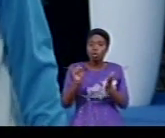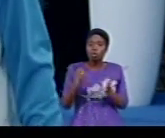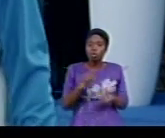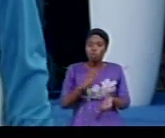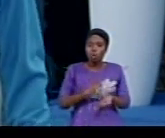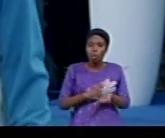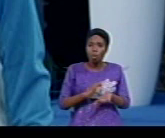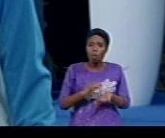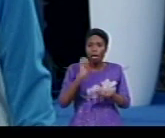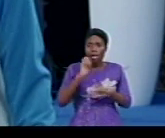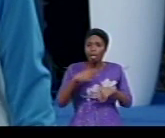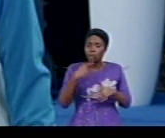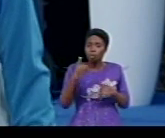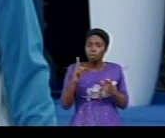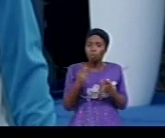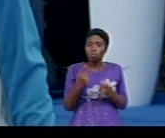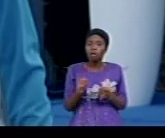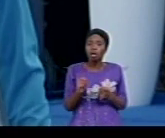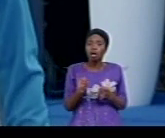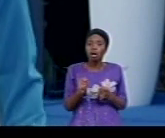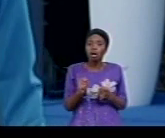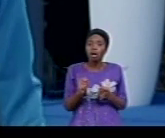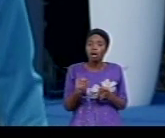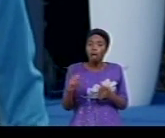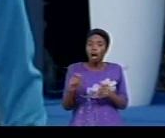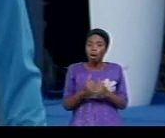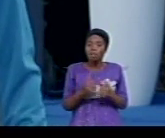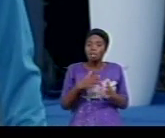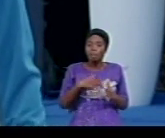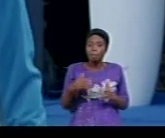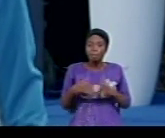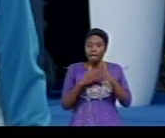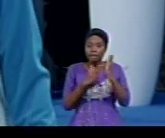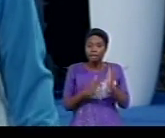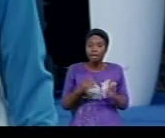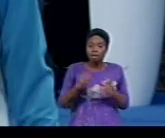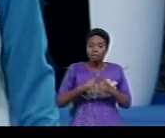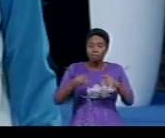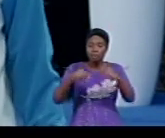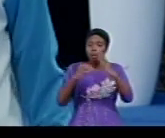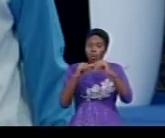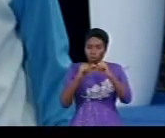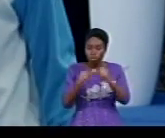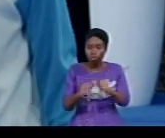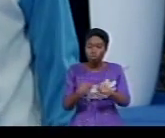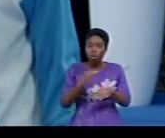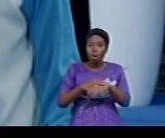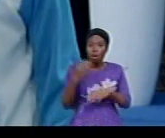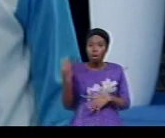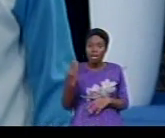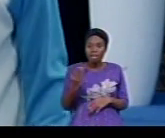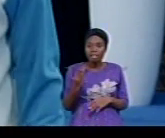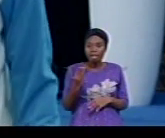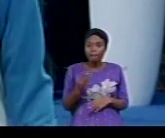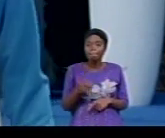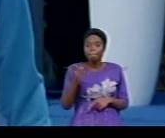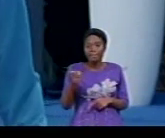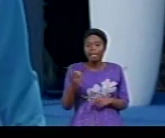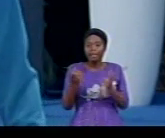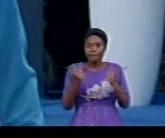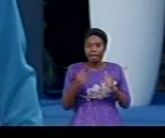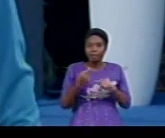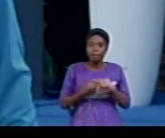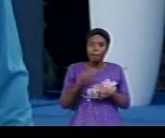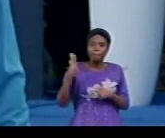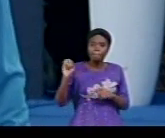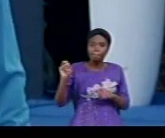my colleagues, my media team, to go ahead while I joined them up on Wednesday. So Wednesday, I came from Benin to this place, so hardly